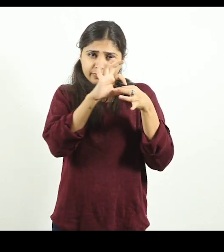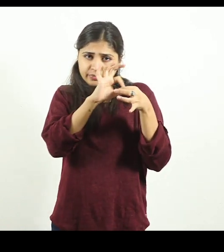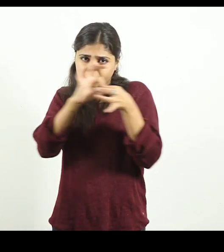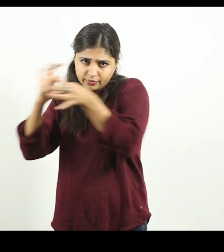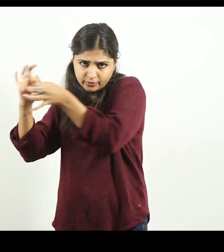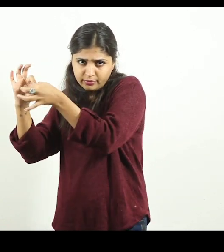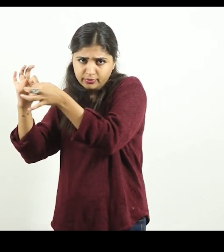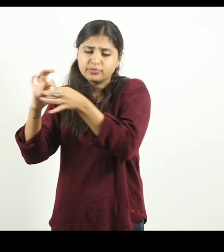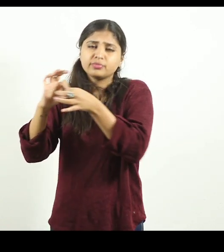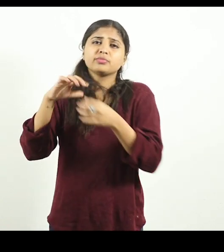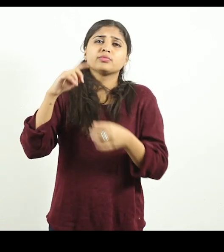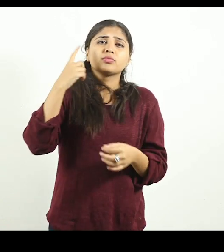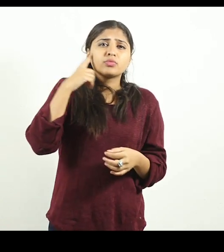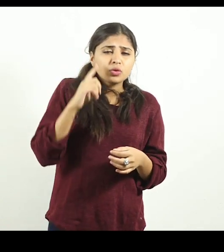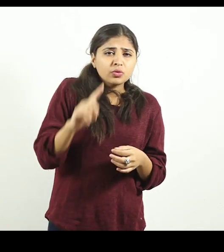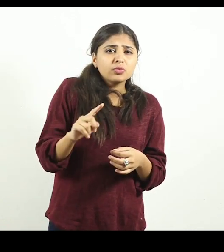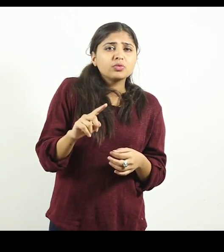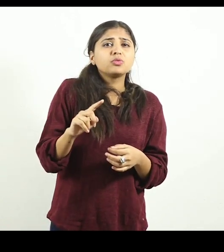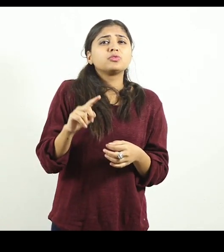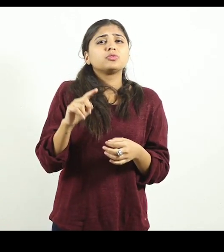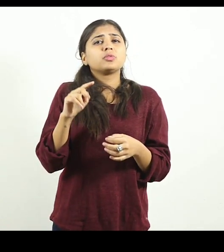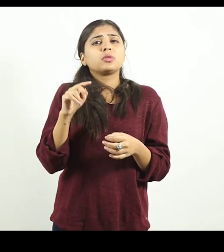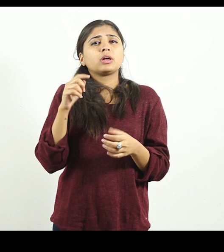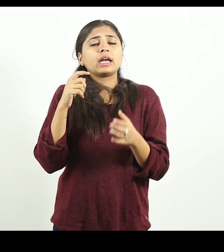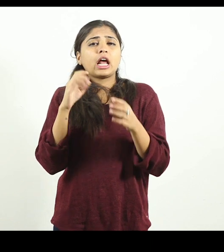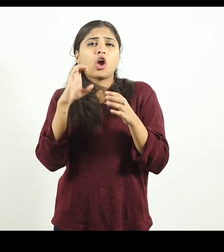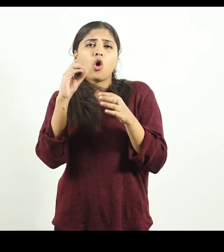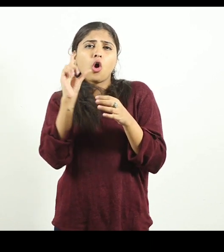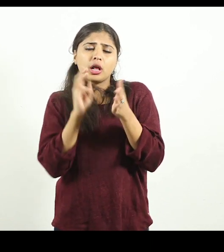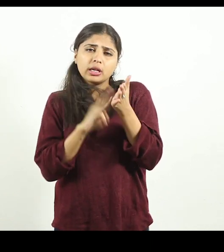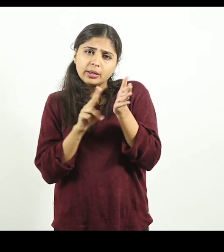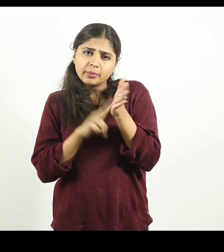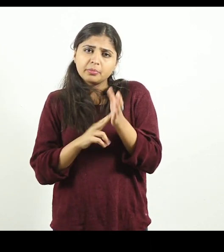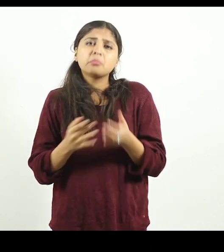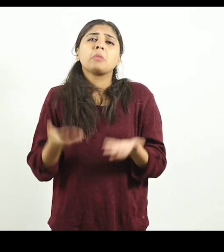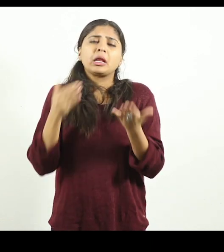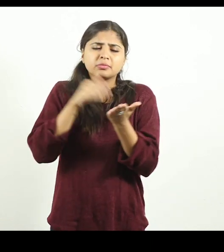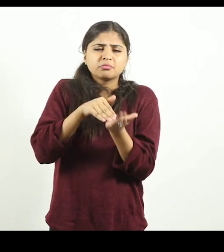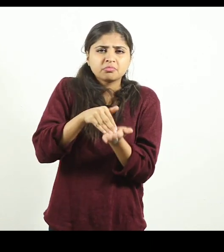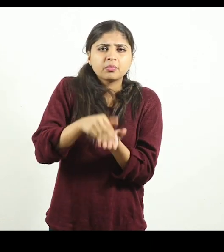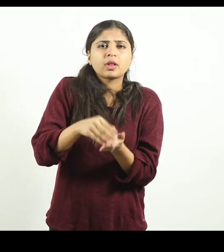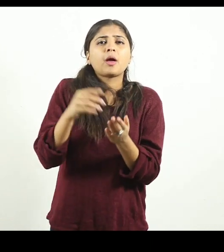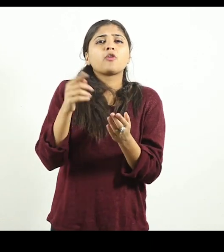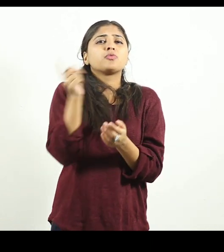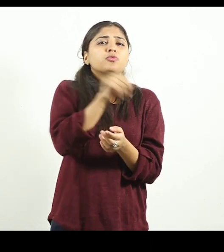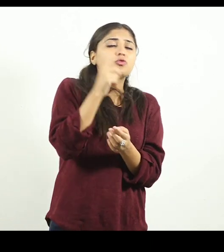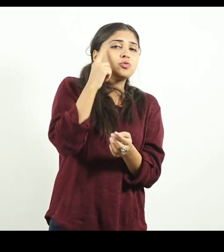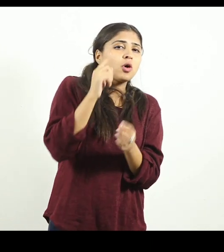the primary key of another table. The purpose of the foreign key is to ensure